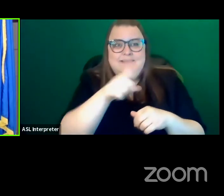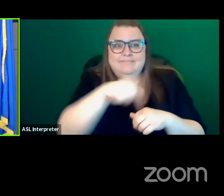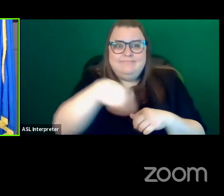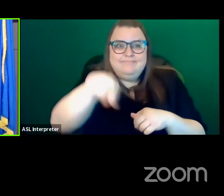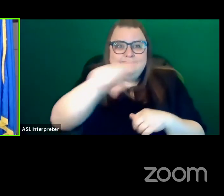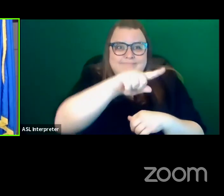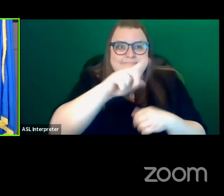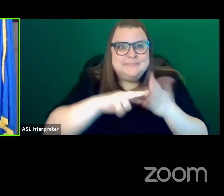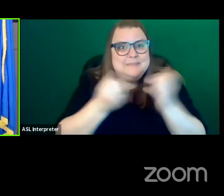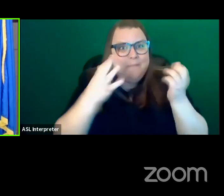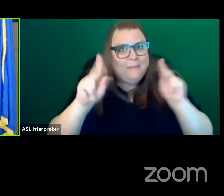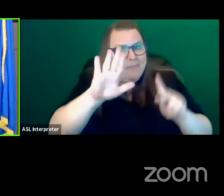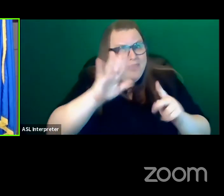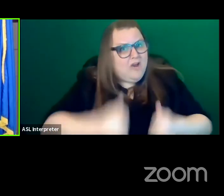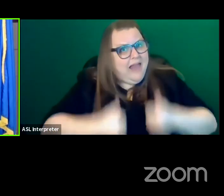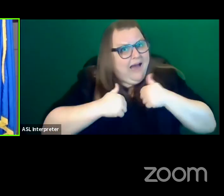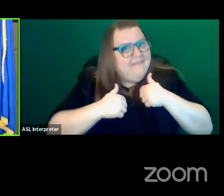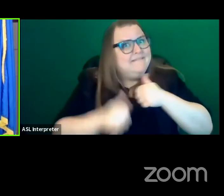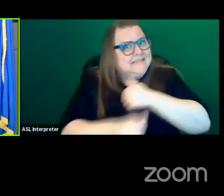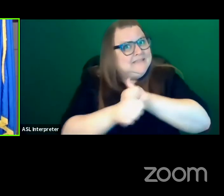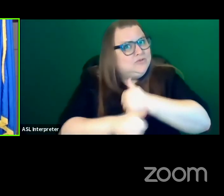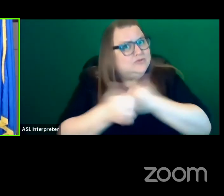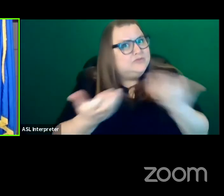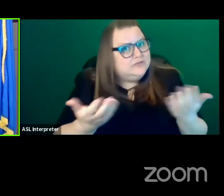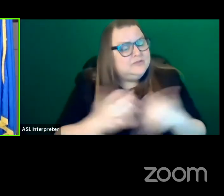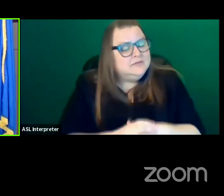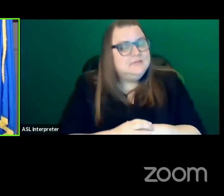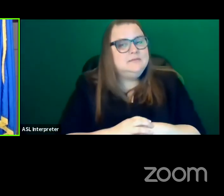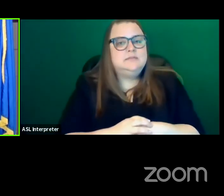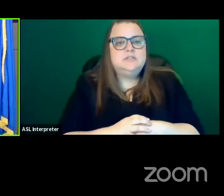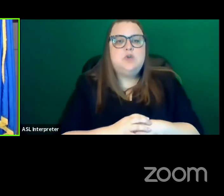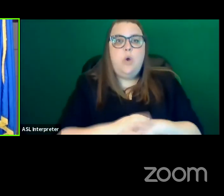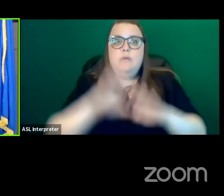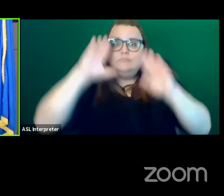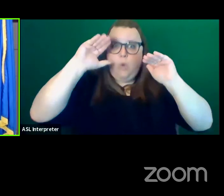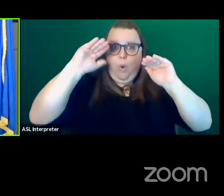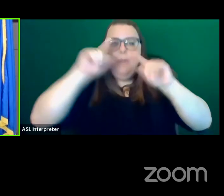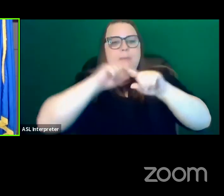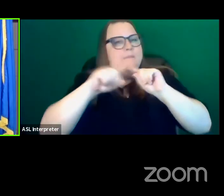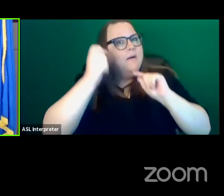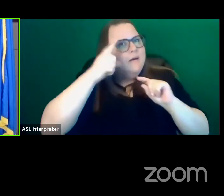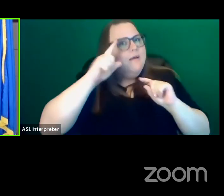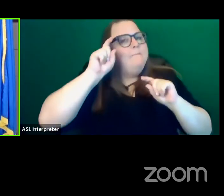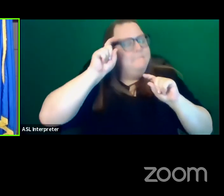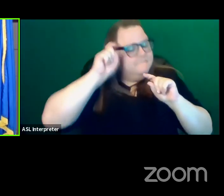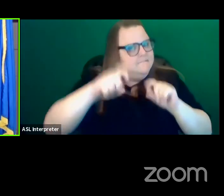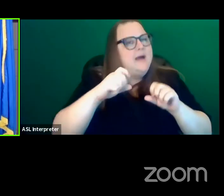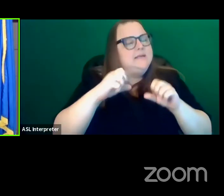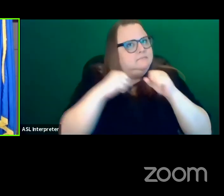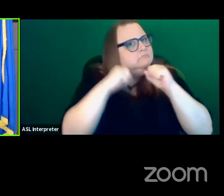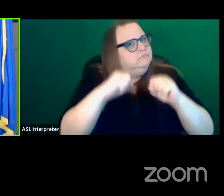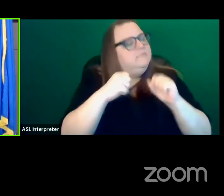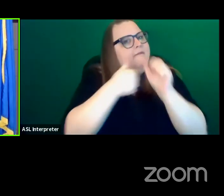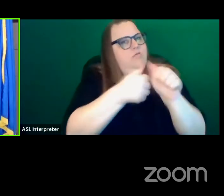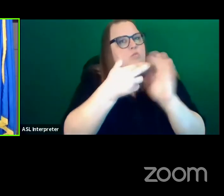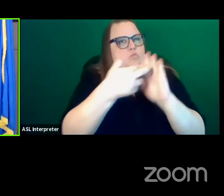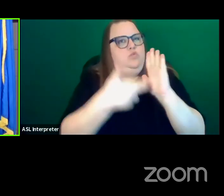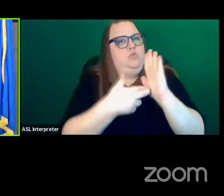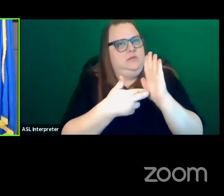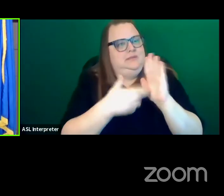on the horizon, but we must strengthen that bridge between now and the day we have wide-scale vaccinations. Back